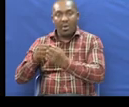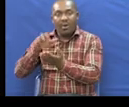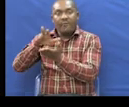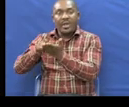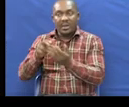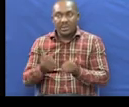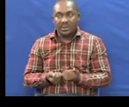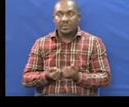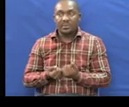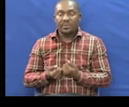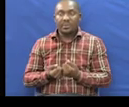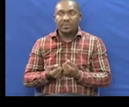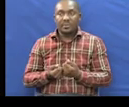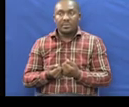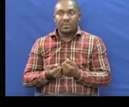configuration.